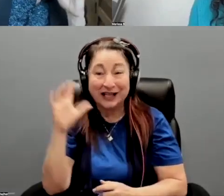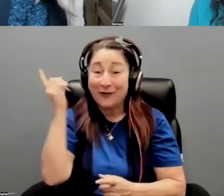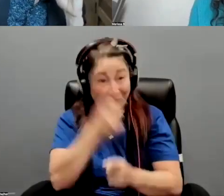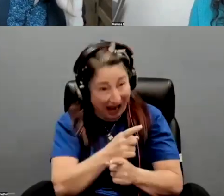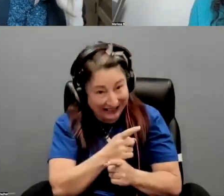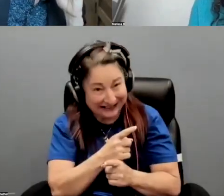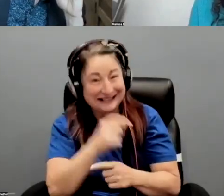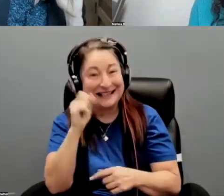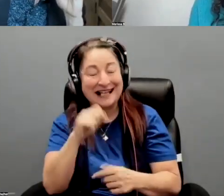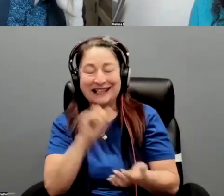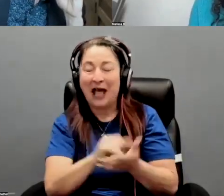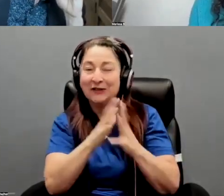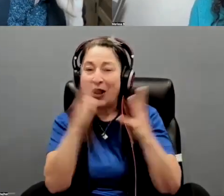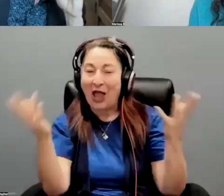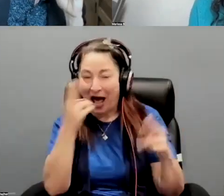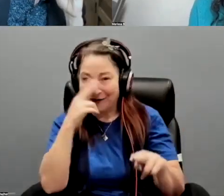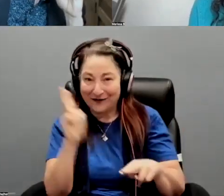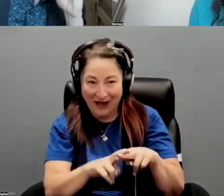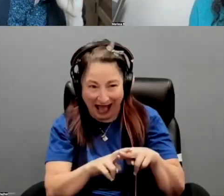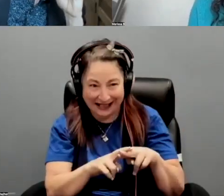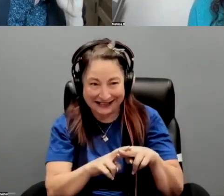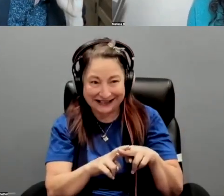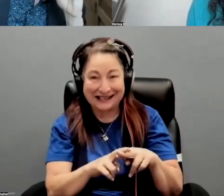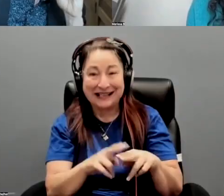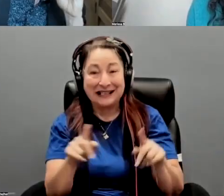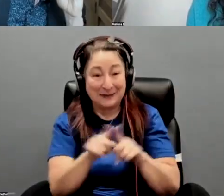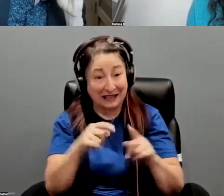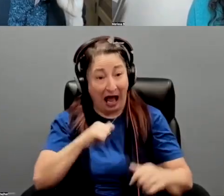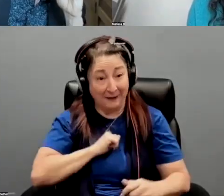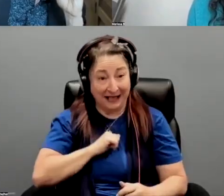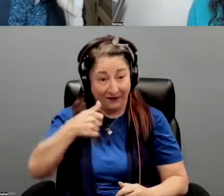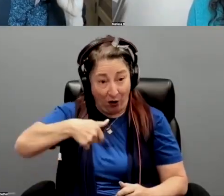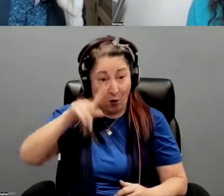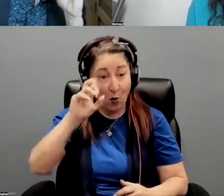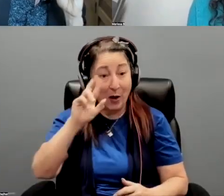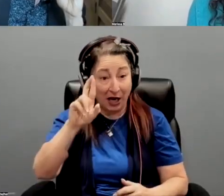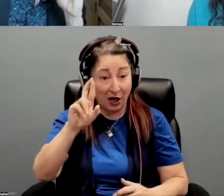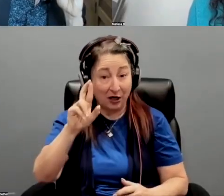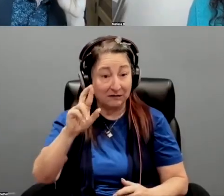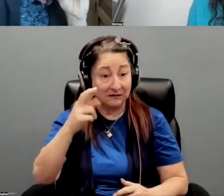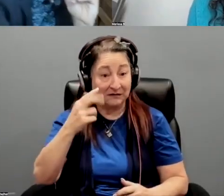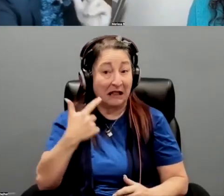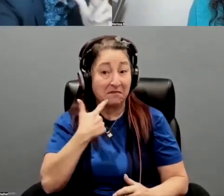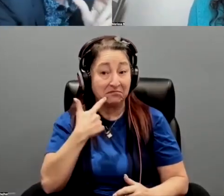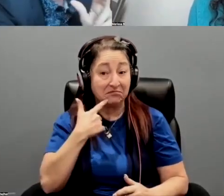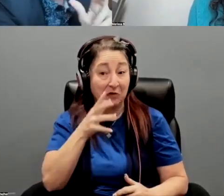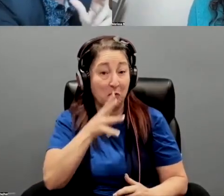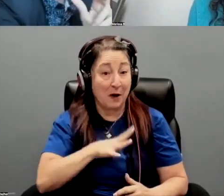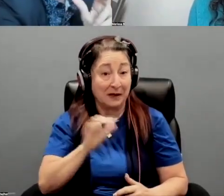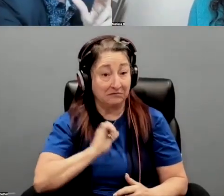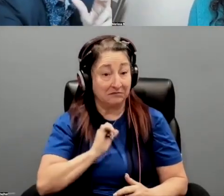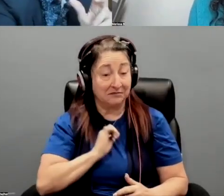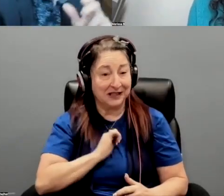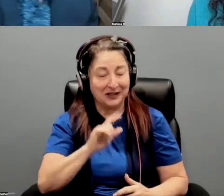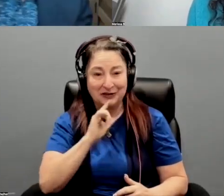that was a lot of fun, especially as a queer woman. It was kind of surreal to be